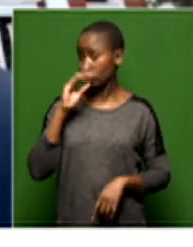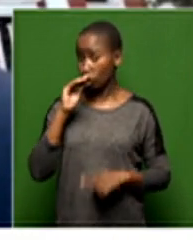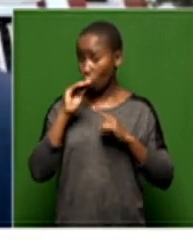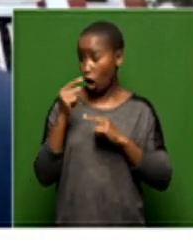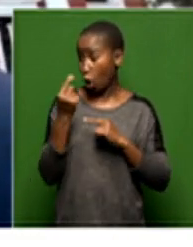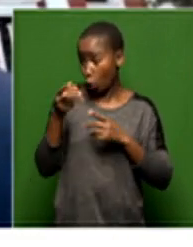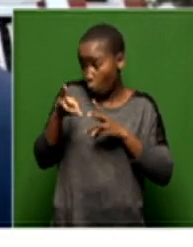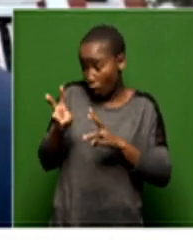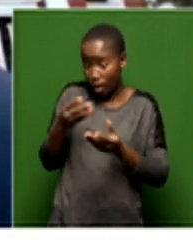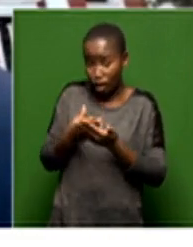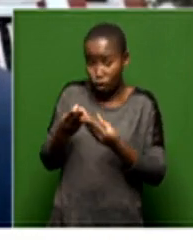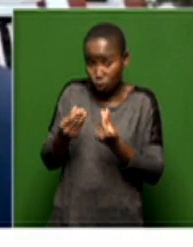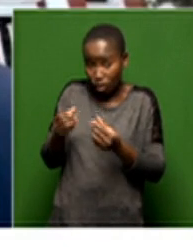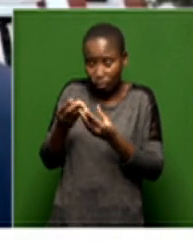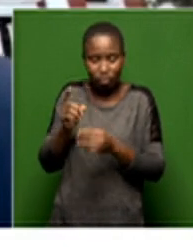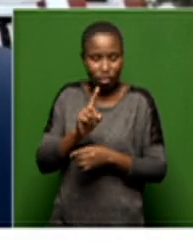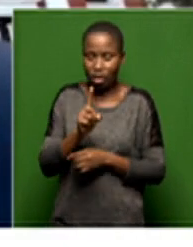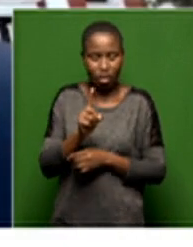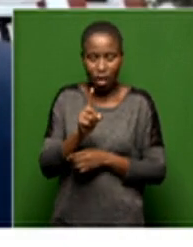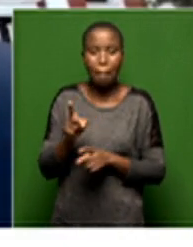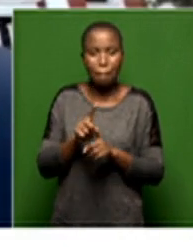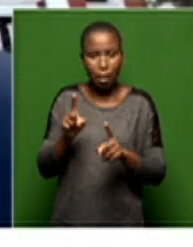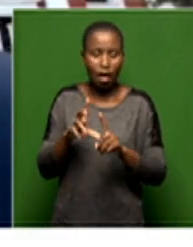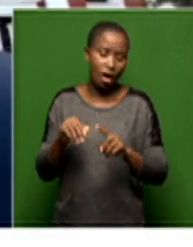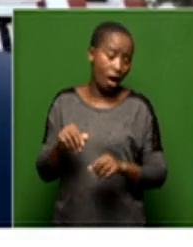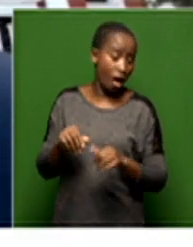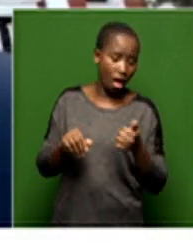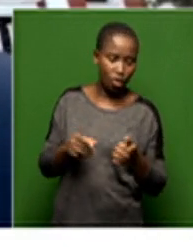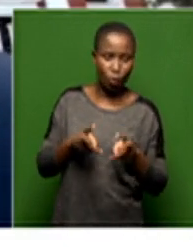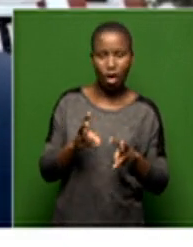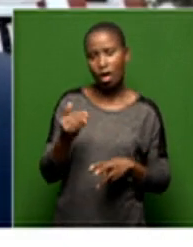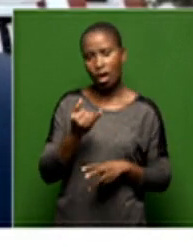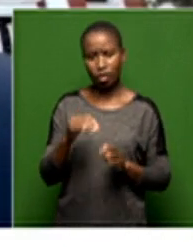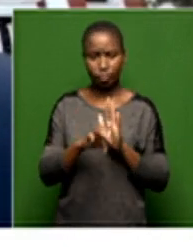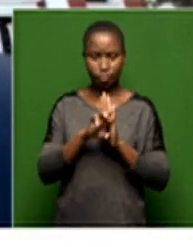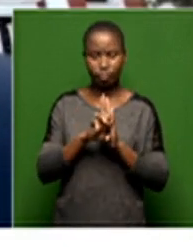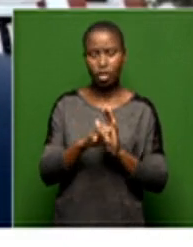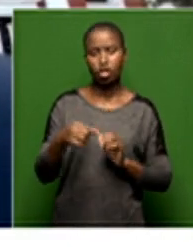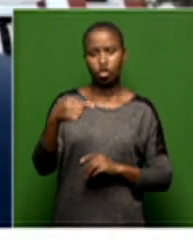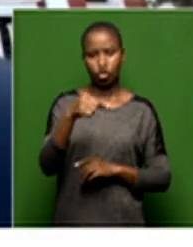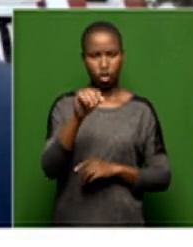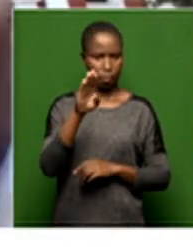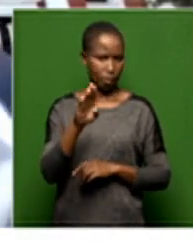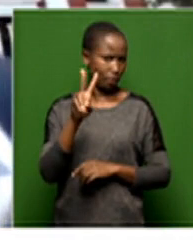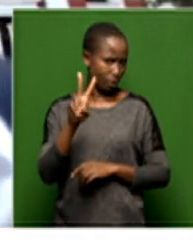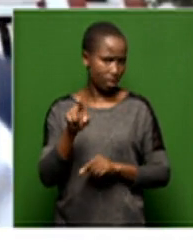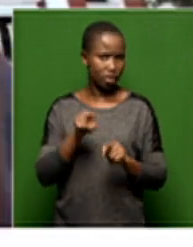are dealing with issues in our society. If you look, for instance, at gender-based violence and